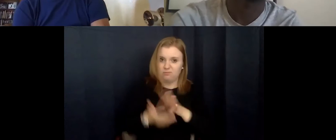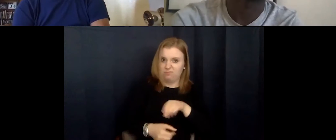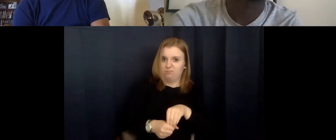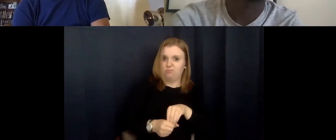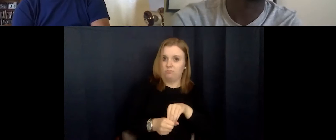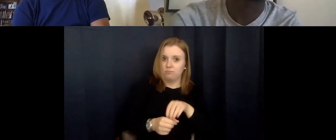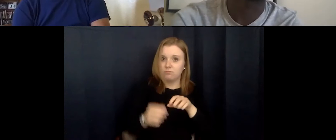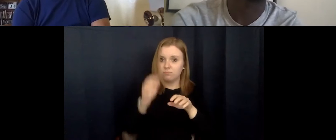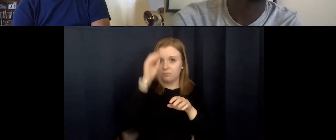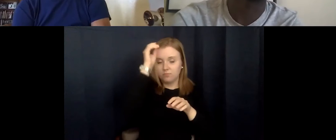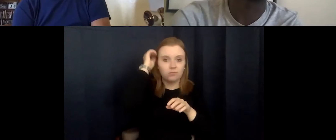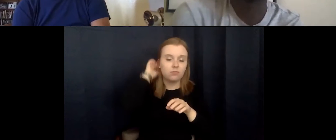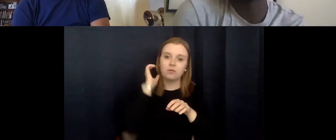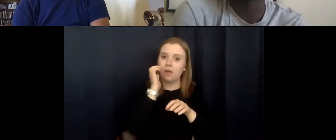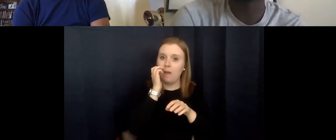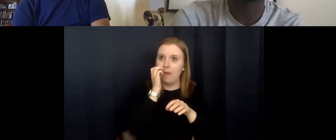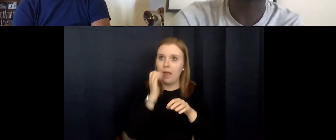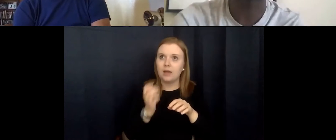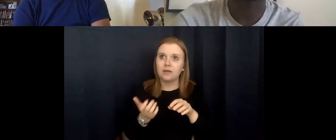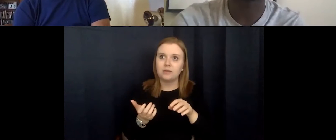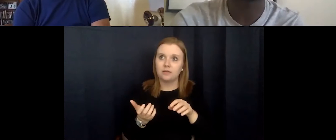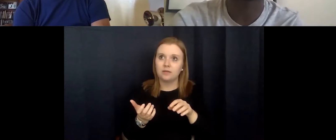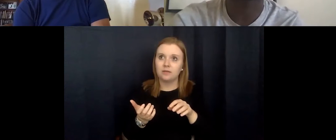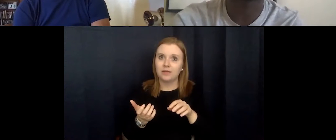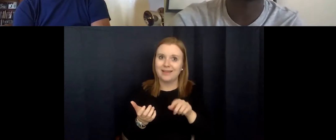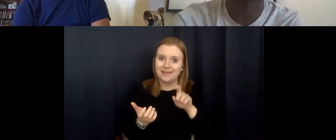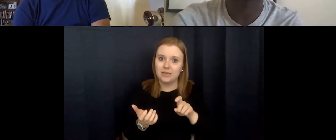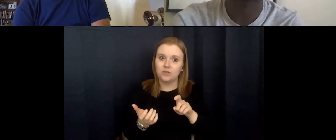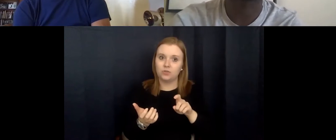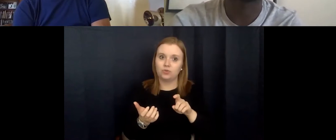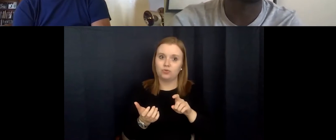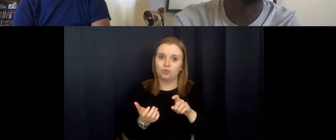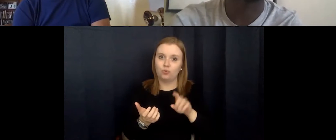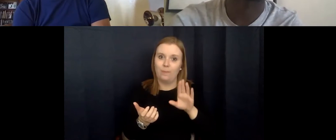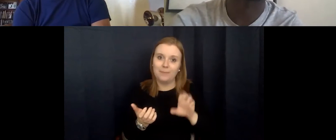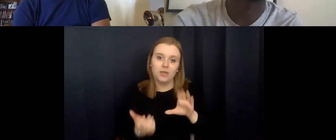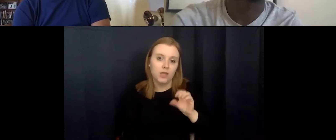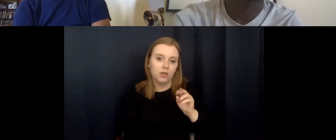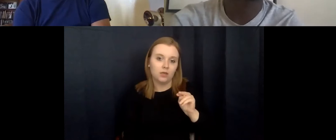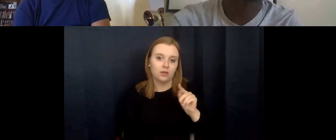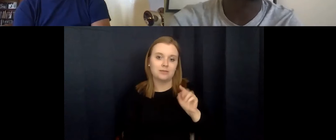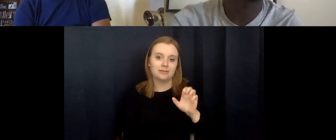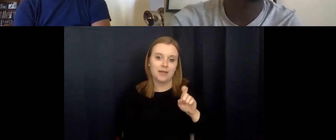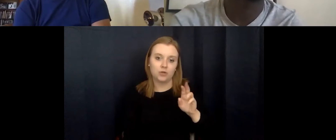And it needs to be contextual and what would serve that piece.